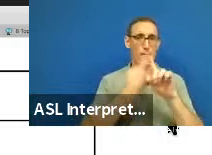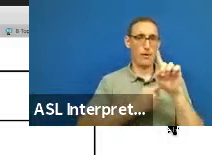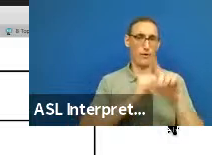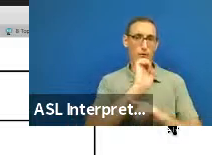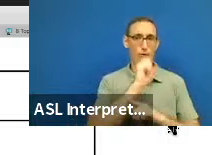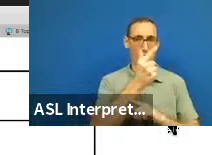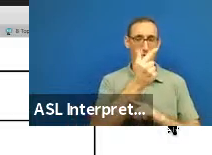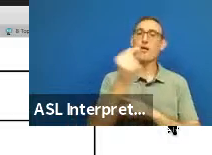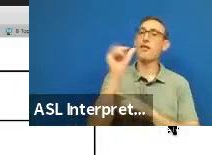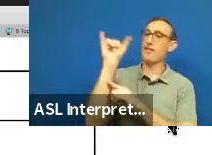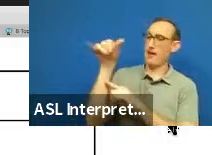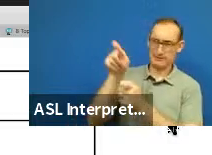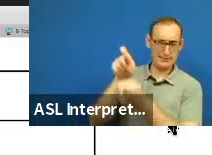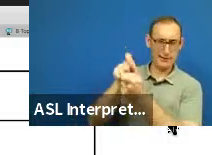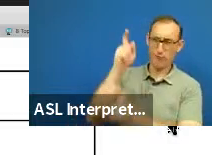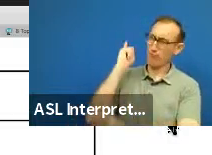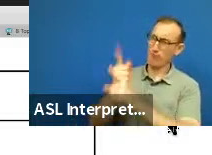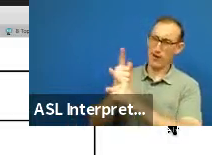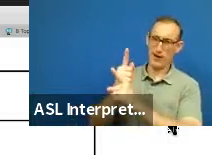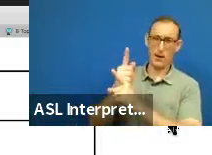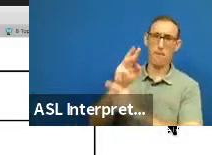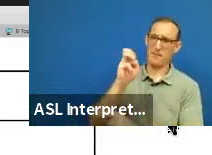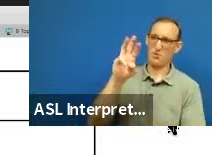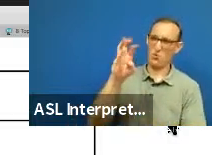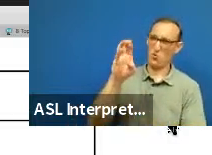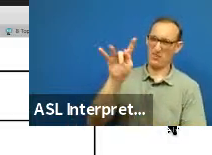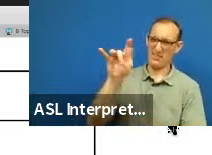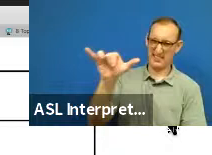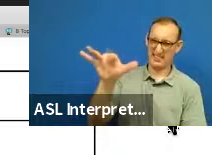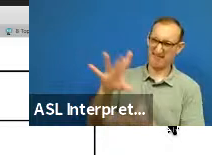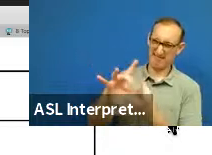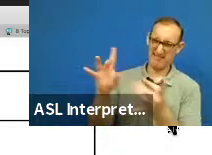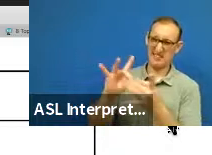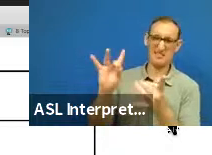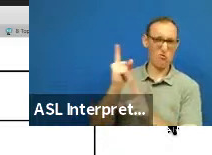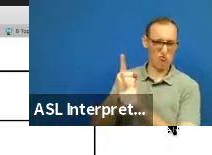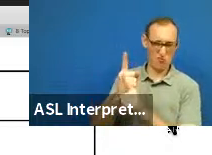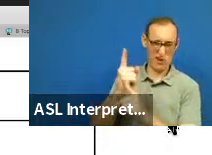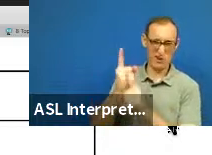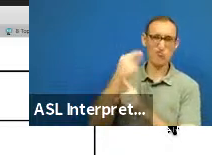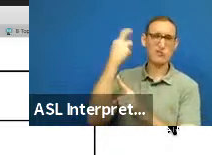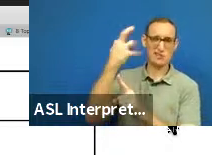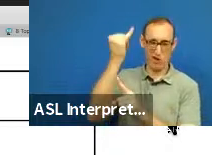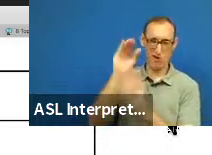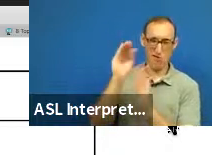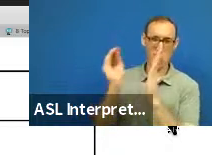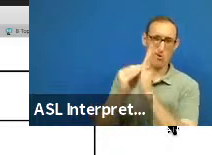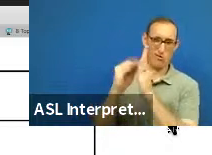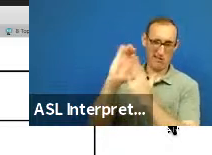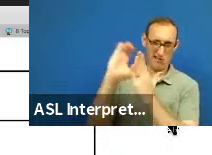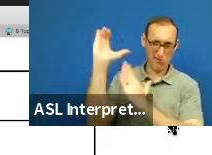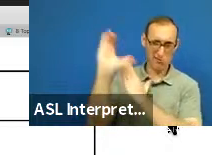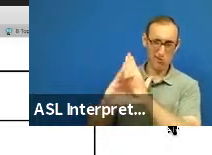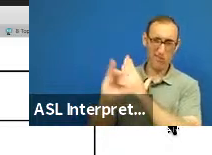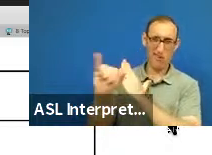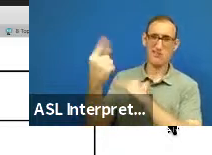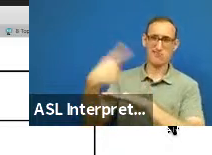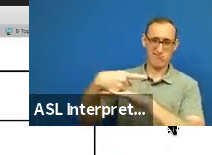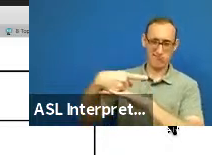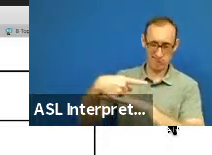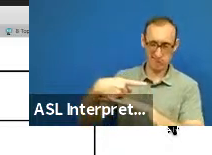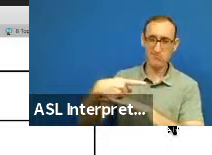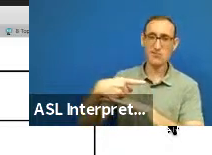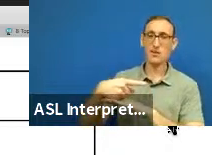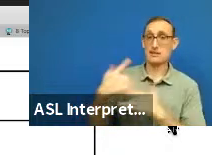is exactly correct, Dr. Thomas, because in the past, we said the month of July, board members would have the month of